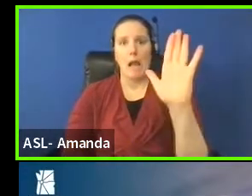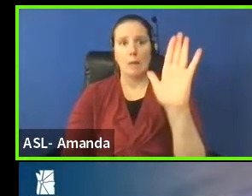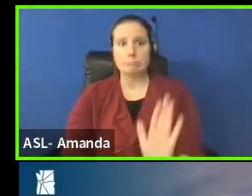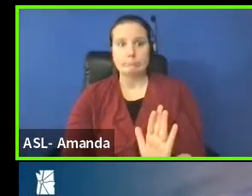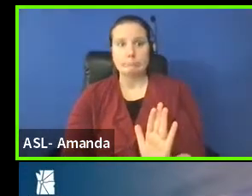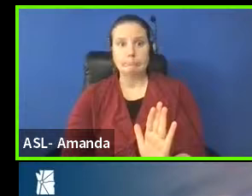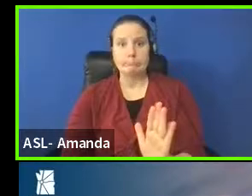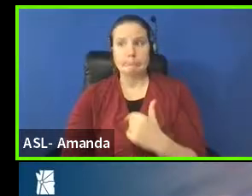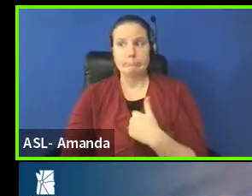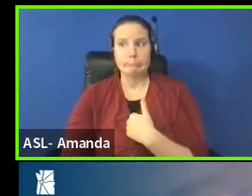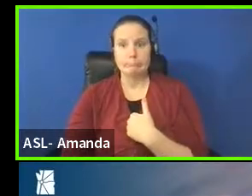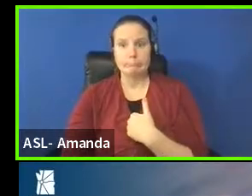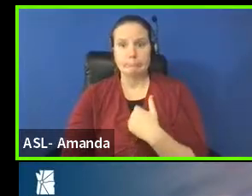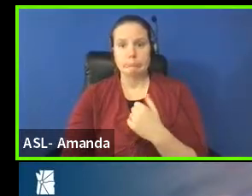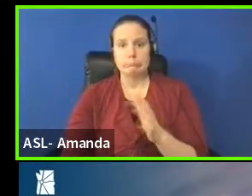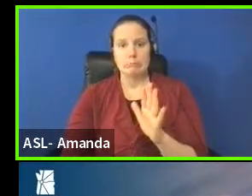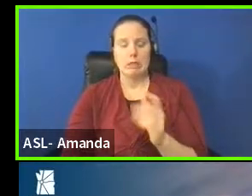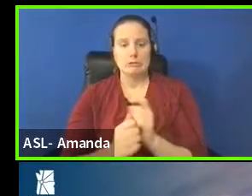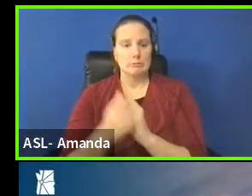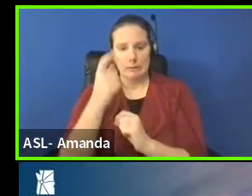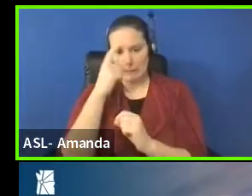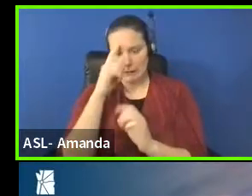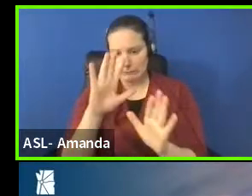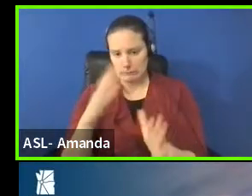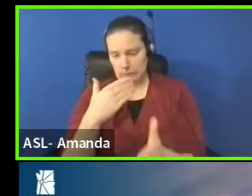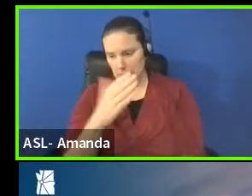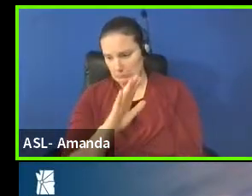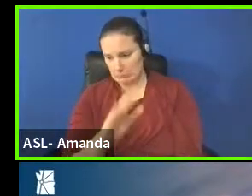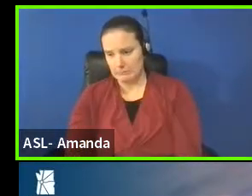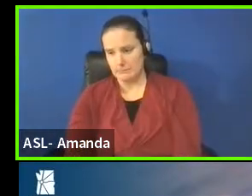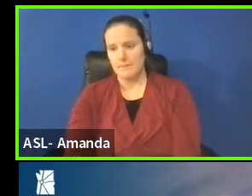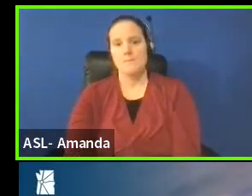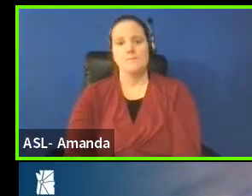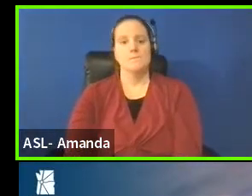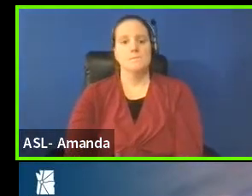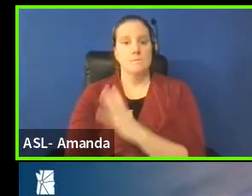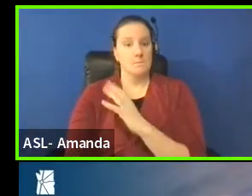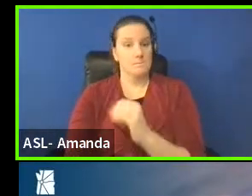hand. I changed my mind. Thank you. Okay.